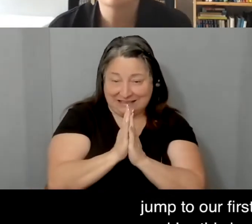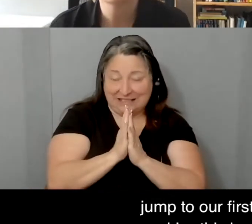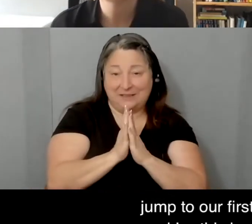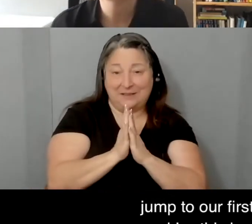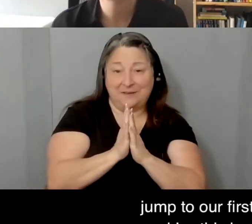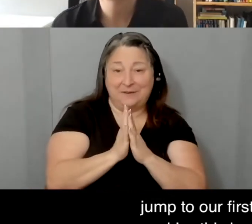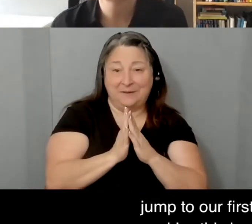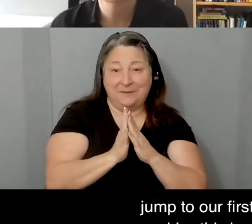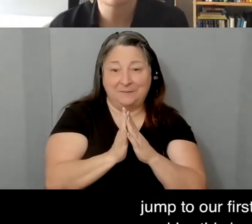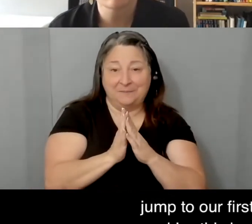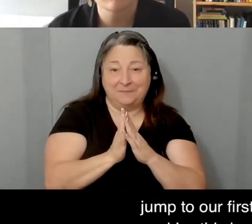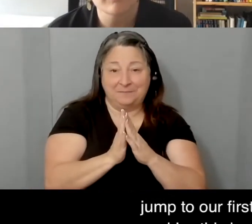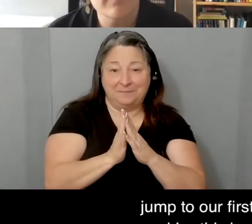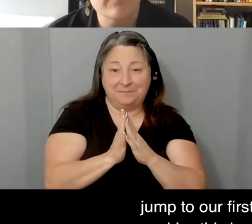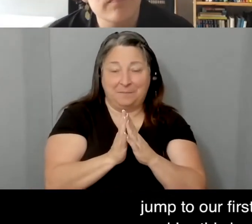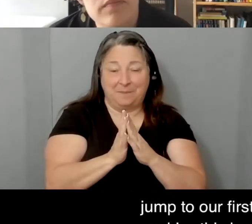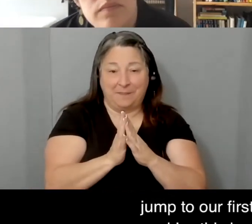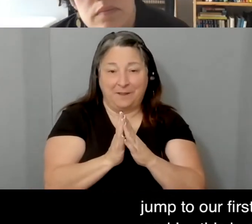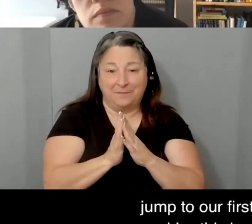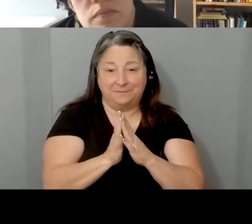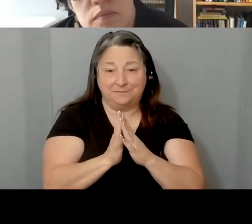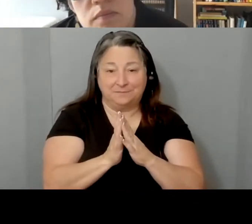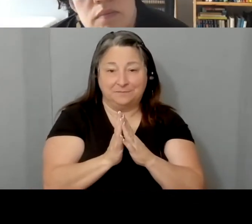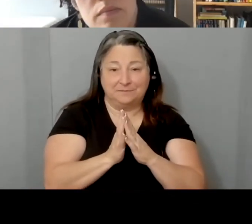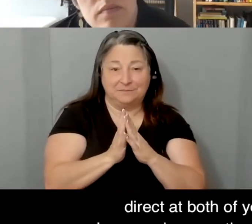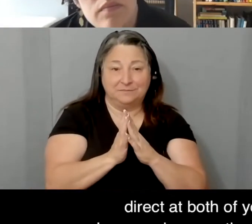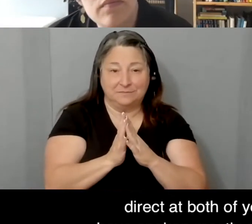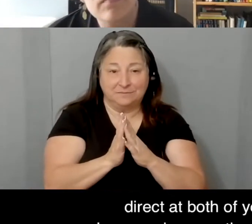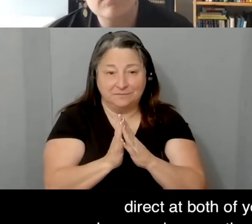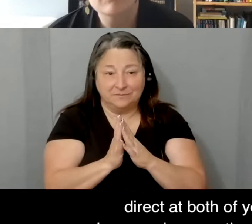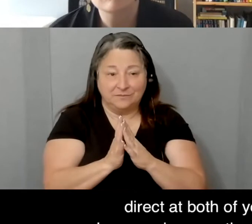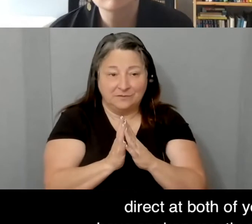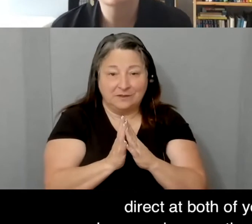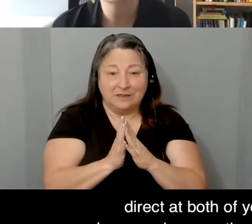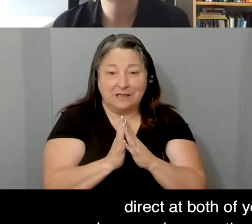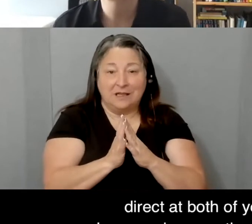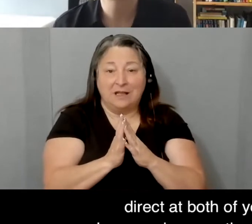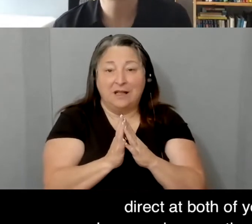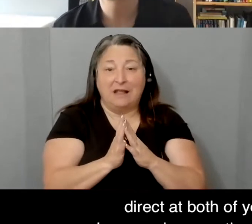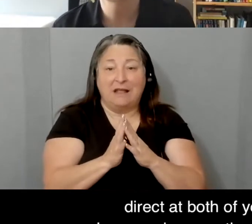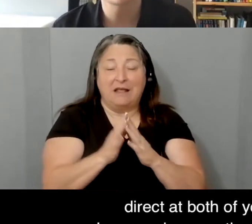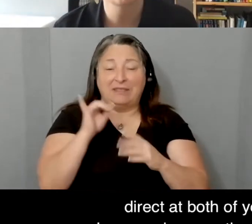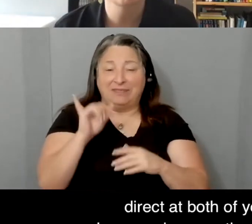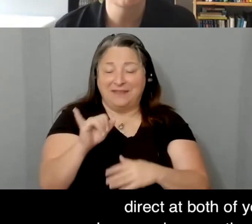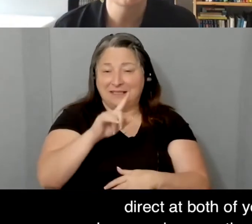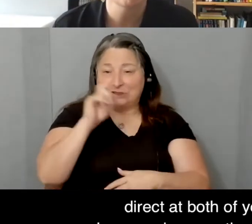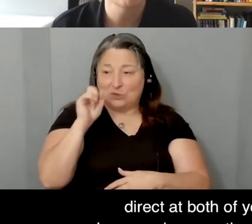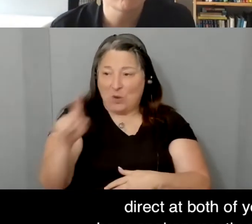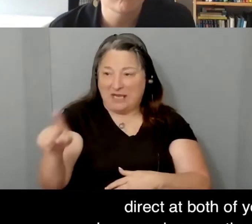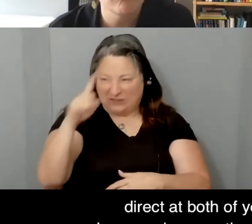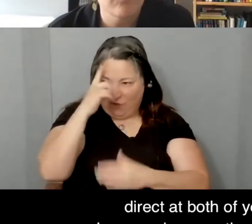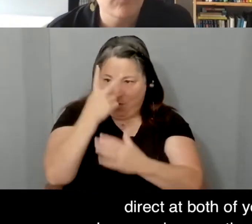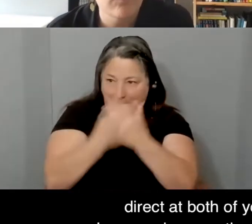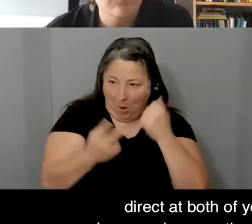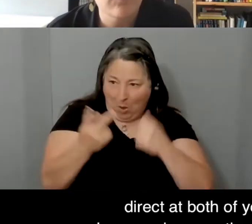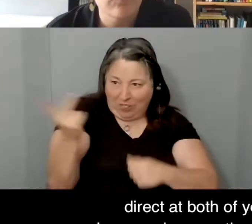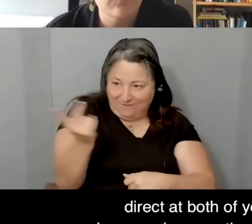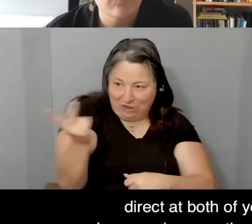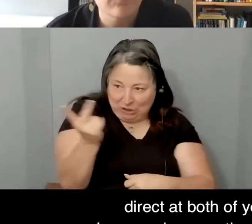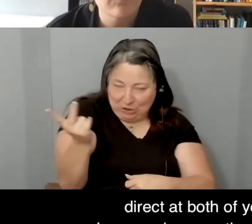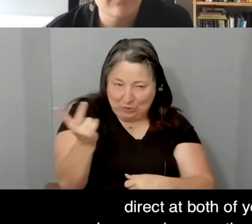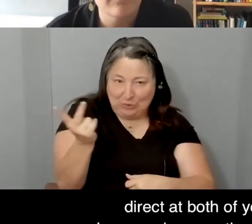This is a question that I'm going to direct at both of you, actually, which is that you